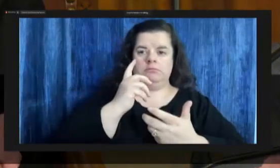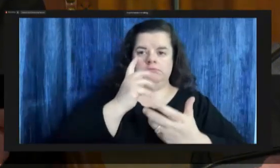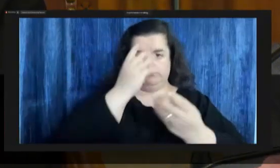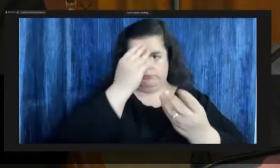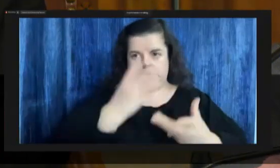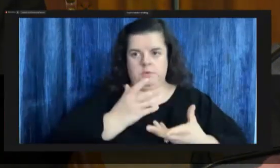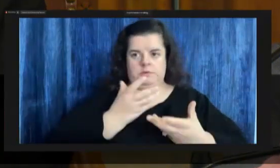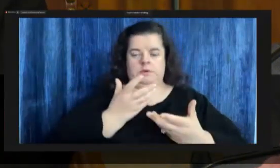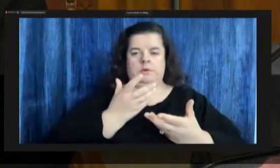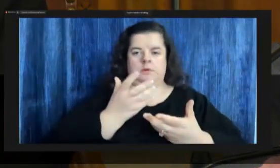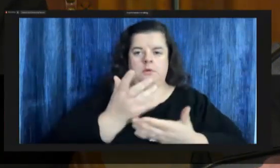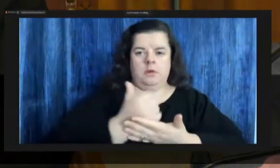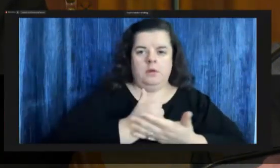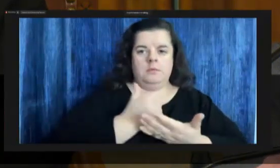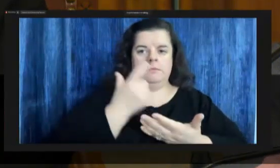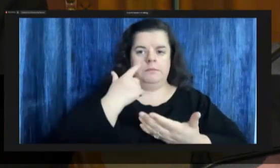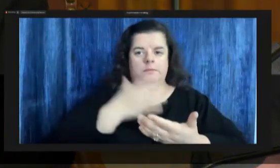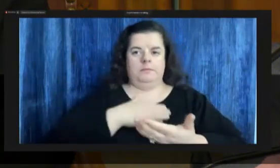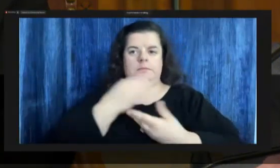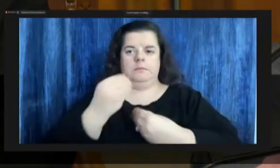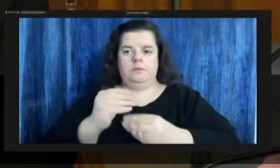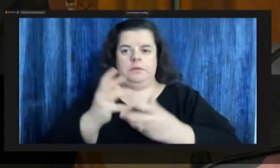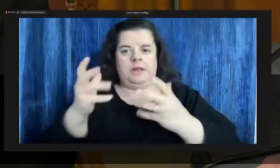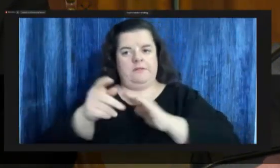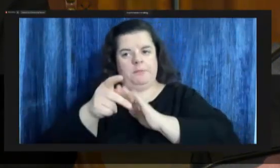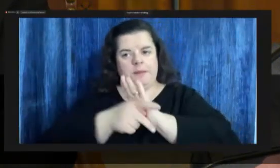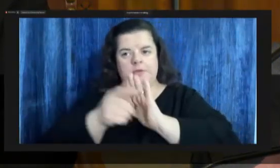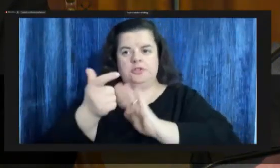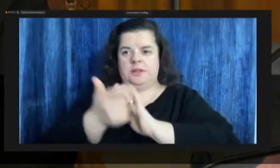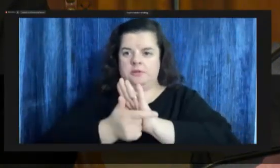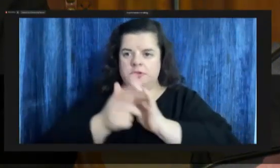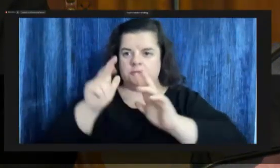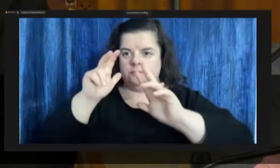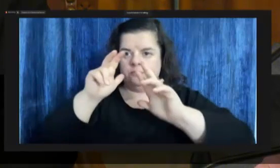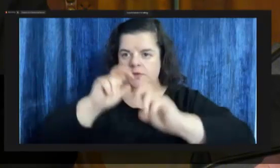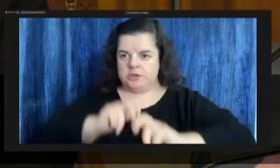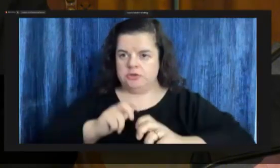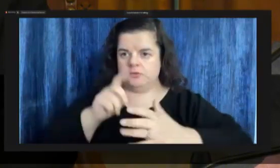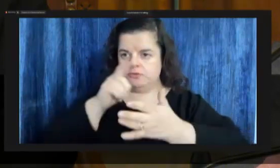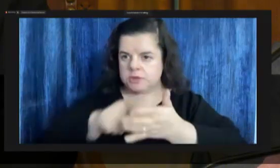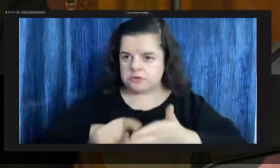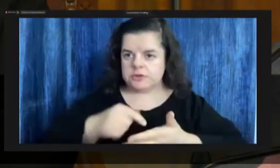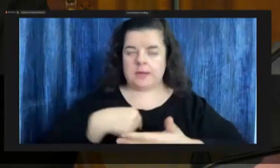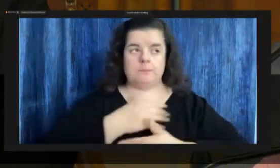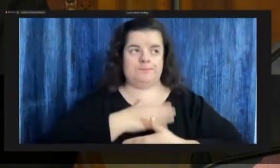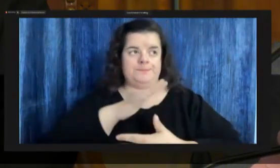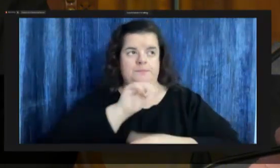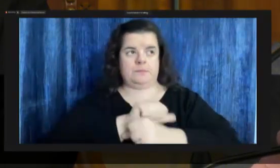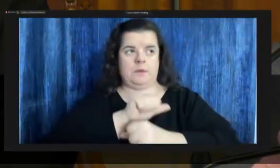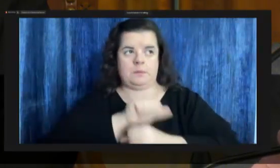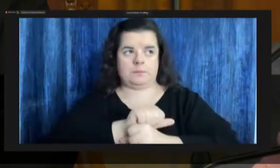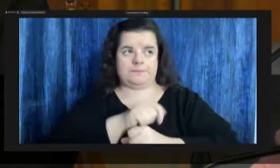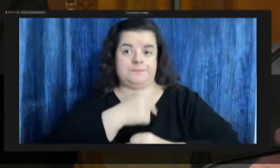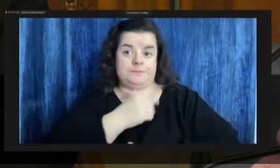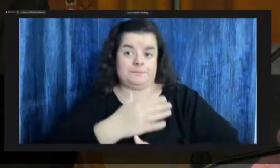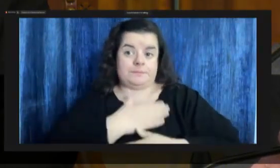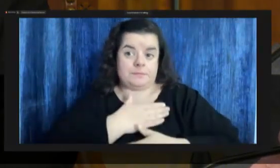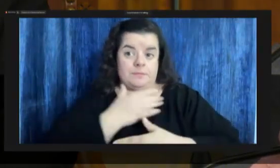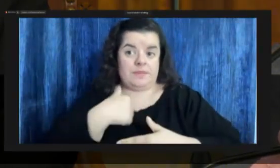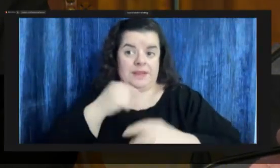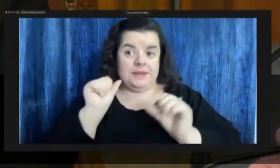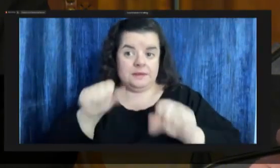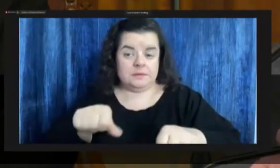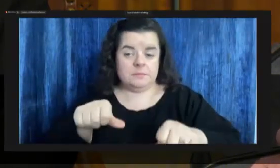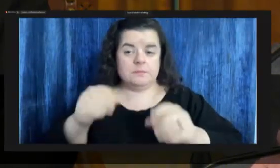in my office, a great deal of policy and legislative research. So I really appreciate their work, and I'm glad to be able to have